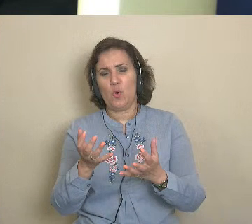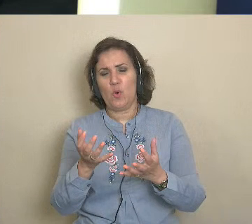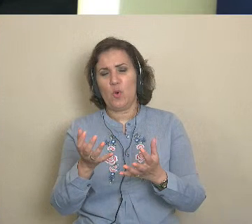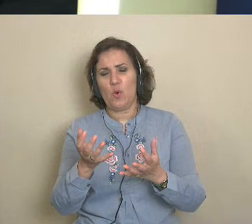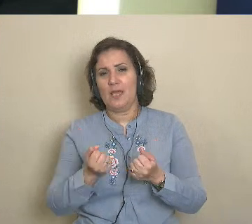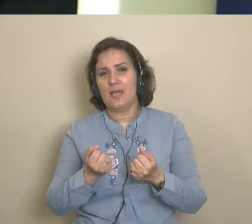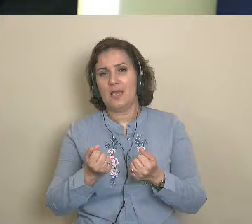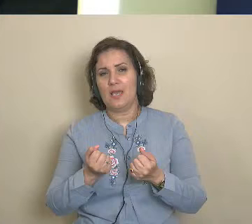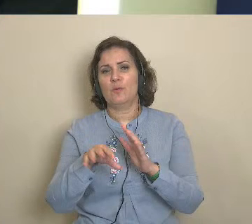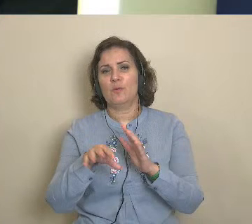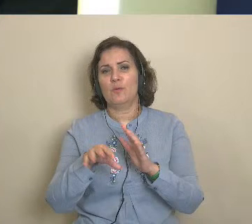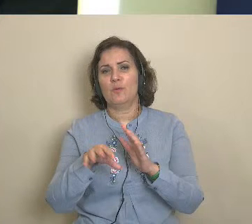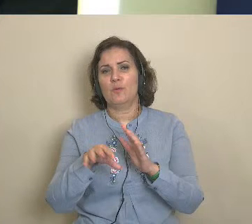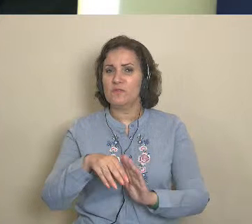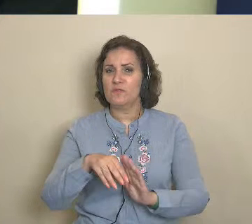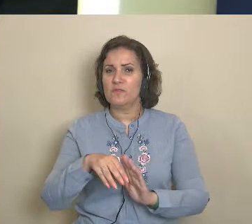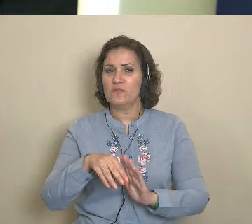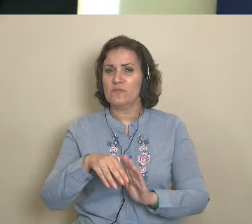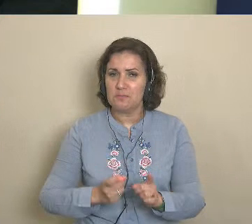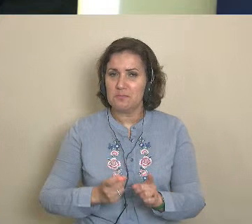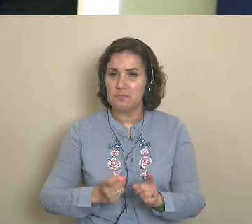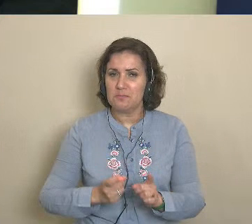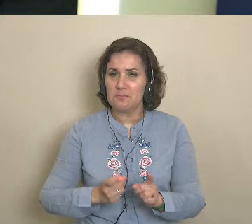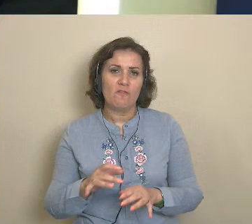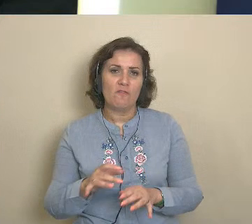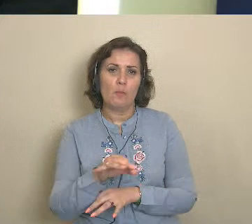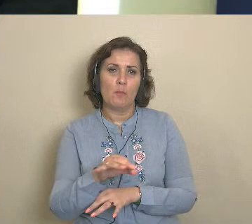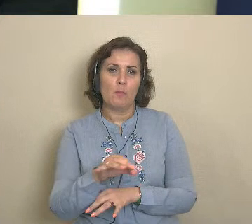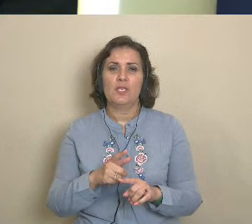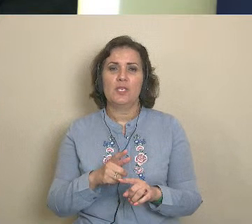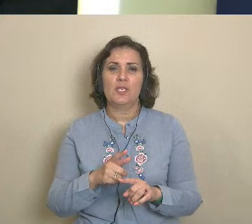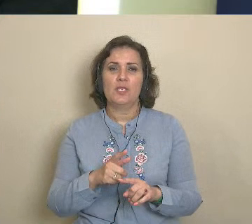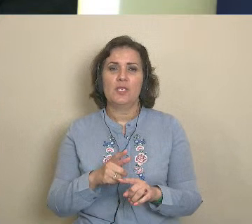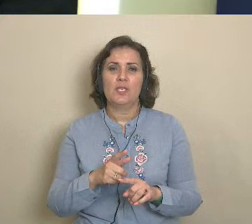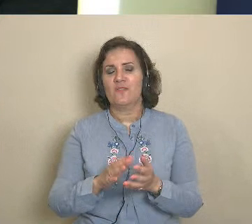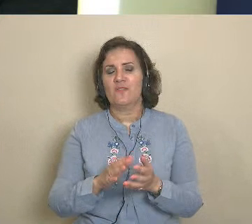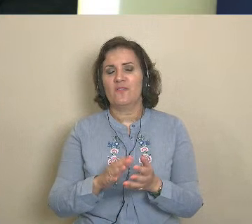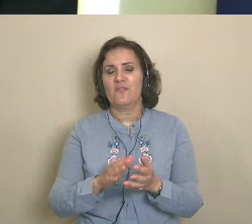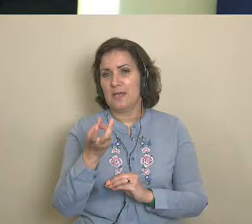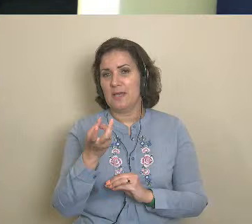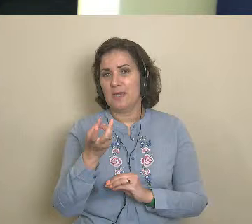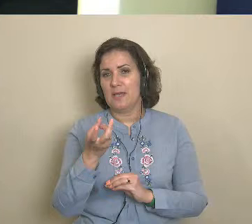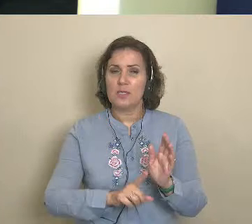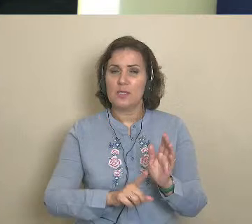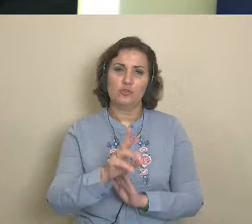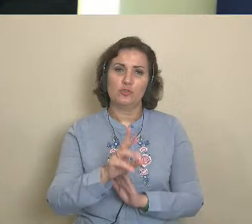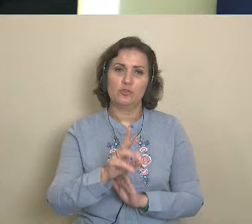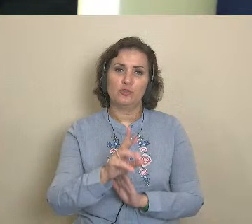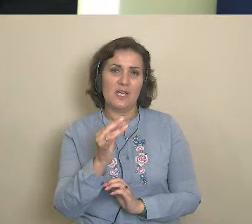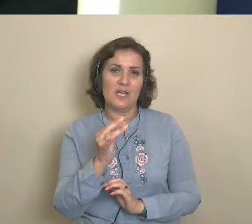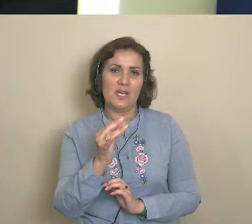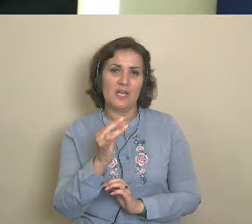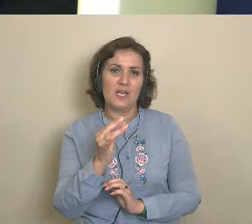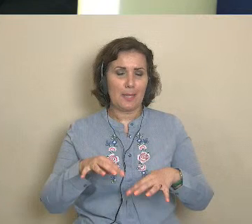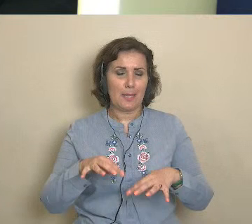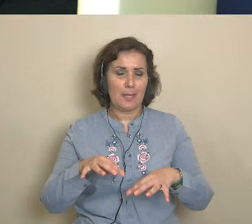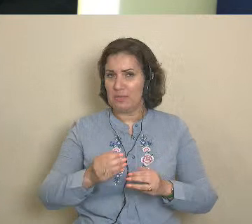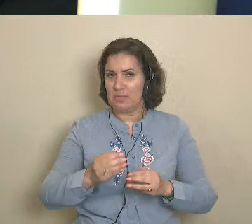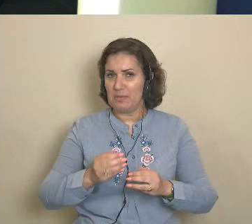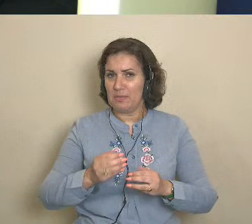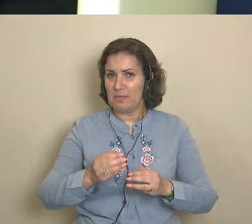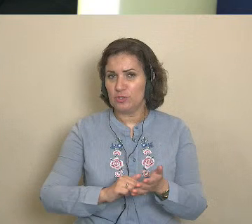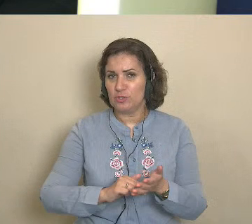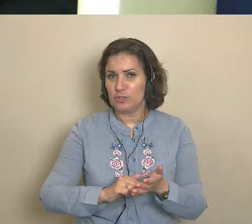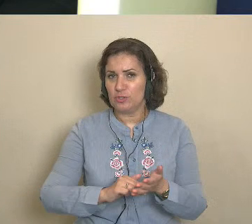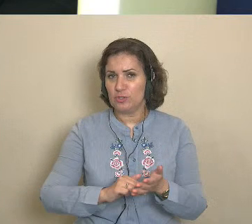I'm trying to analyze this process, like adoption of the election code, so developing the draft laws.